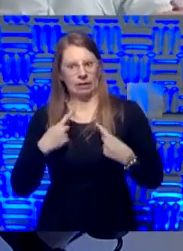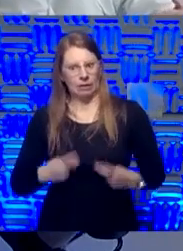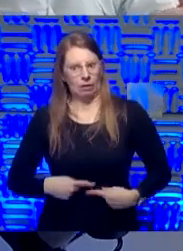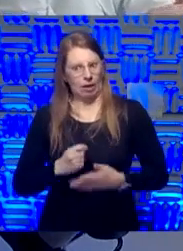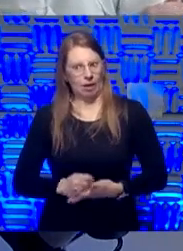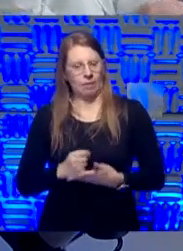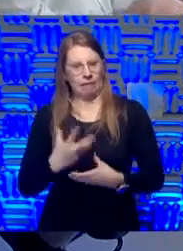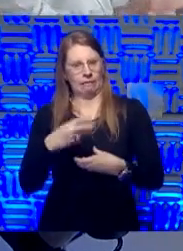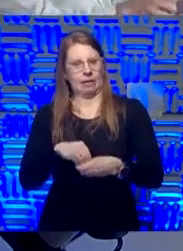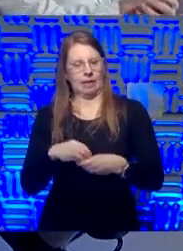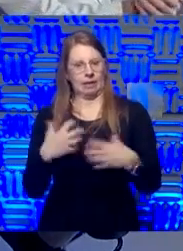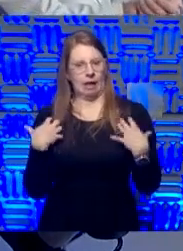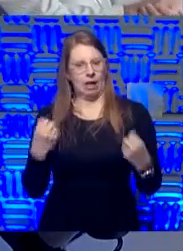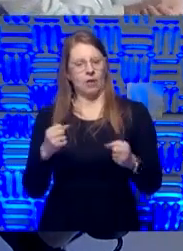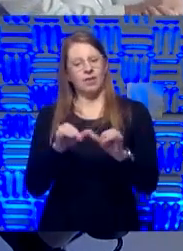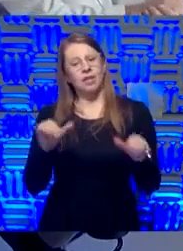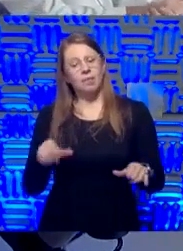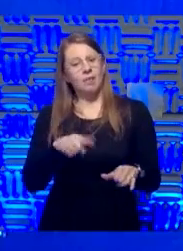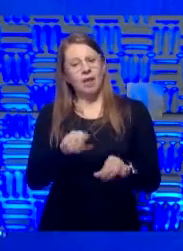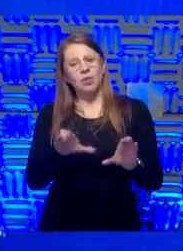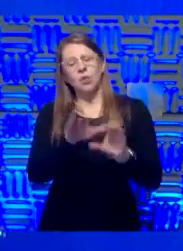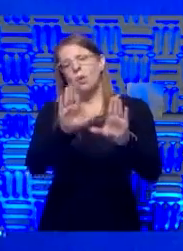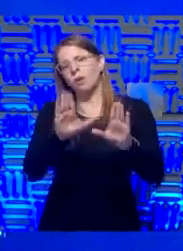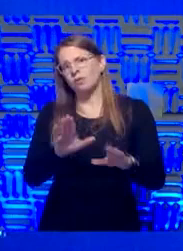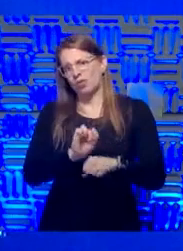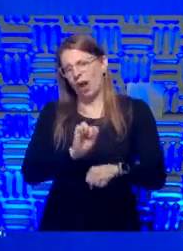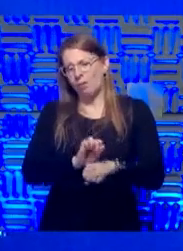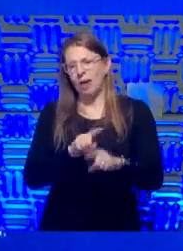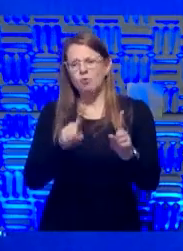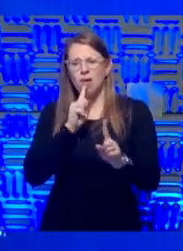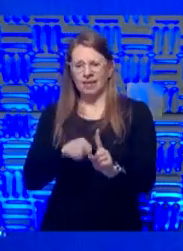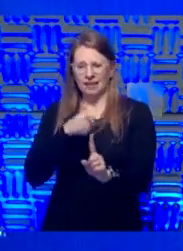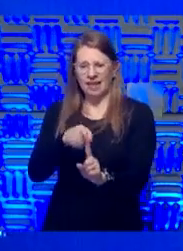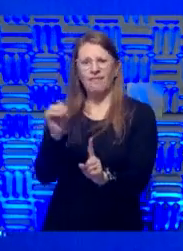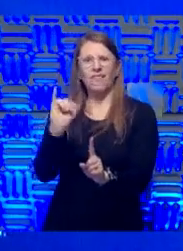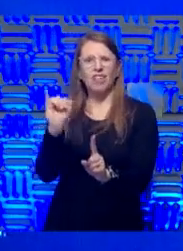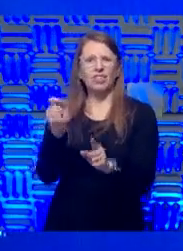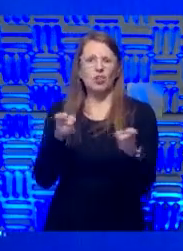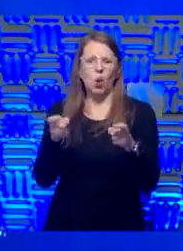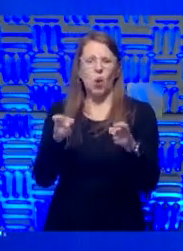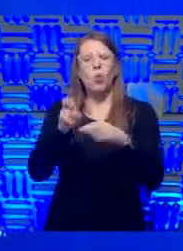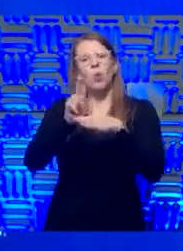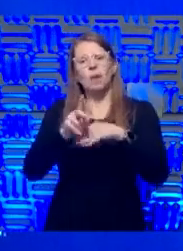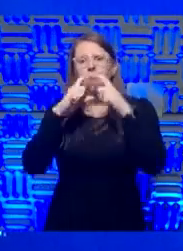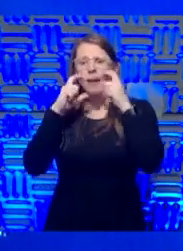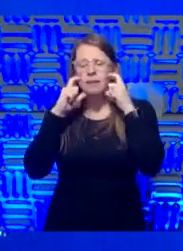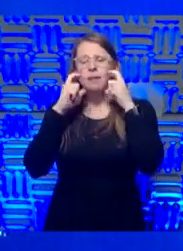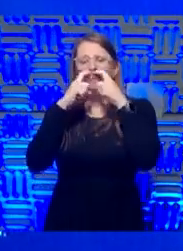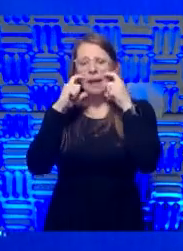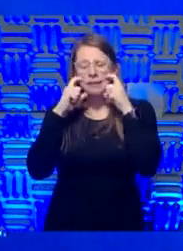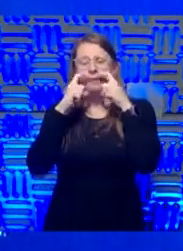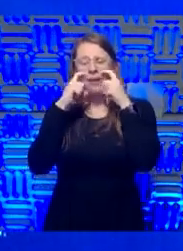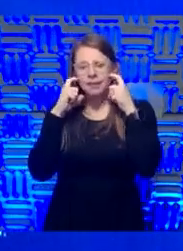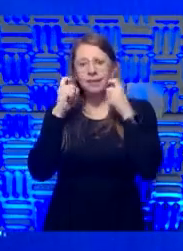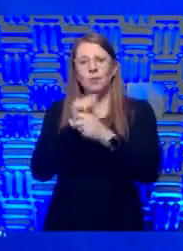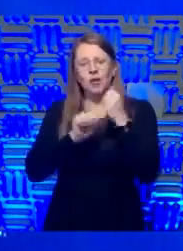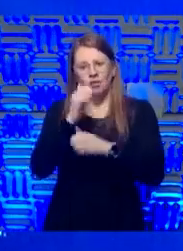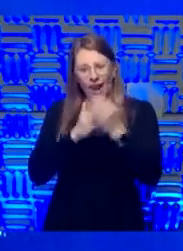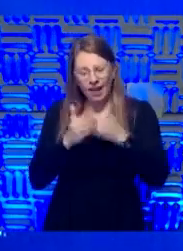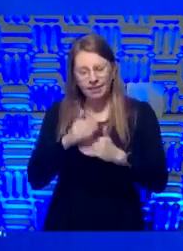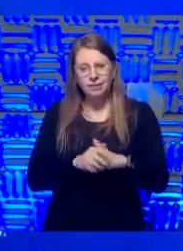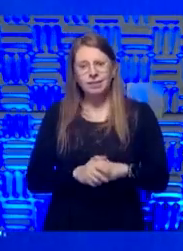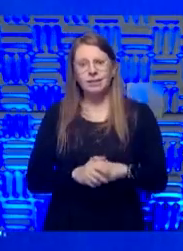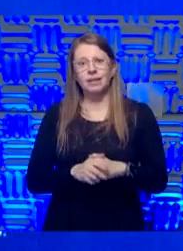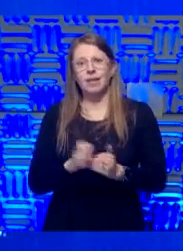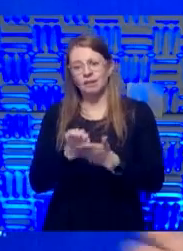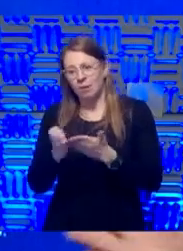system, and they do a fantastic job. Absolutely. But it comes back to the basics of infection control. Yep. Wear a mask, wear a mask, wear a mask. Wash your hands. Wash your hands, You know,